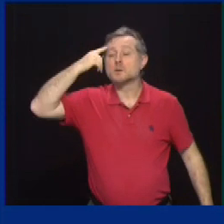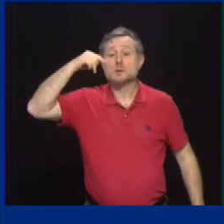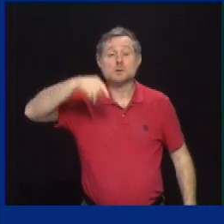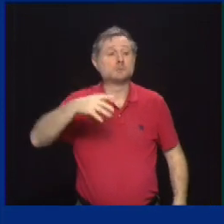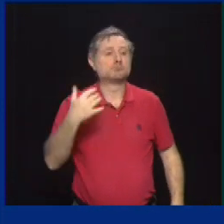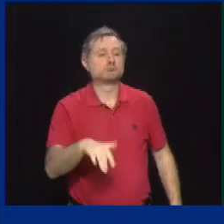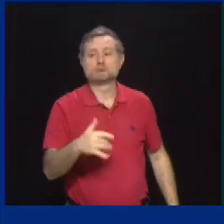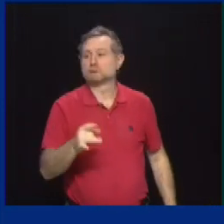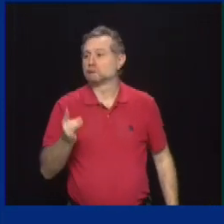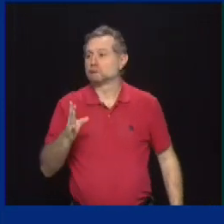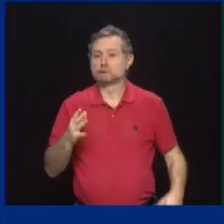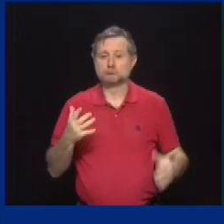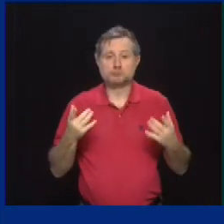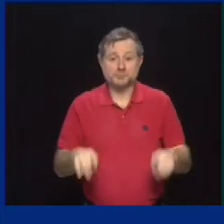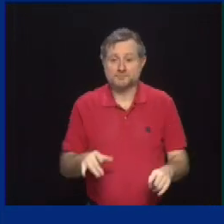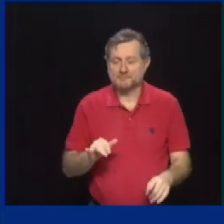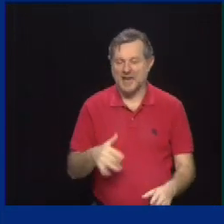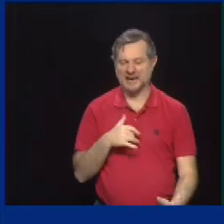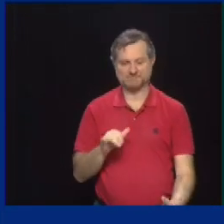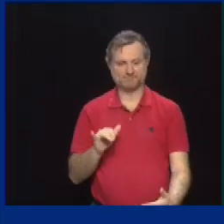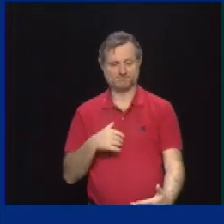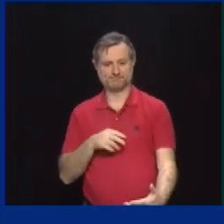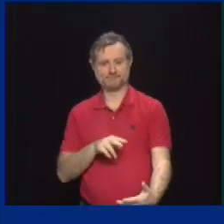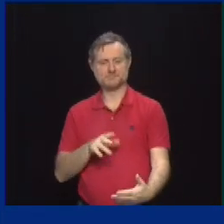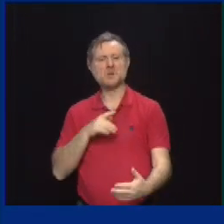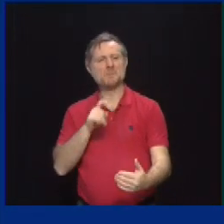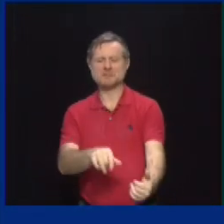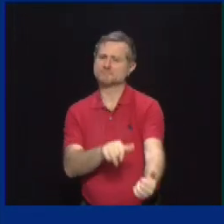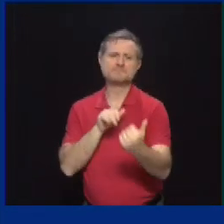has and we have to fight back and this is how we're going to fight back.